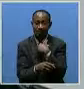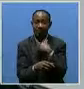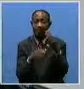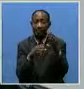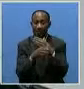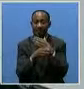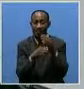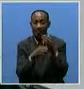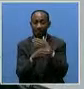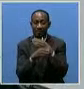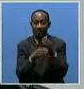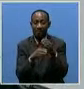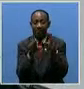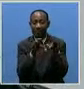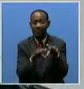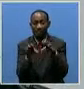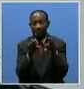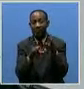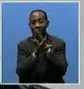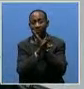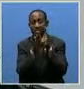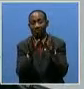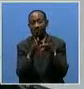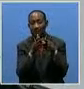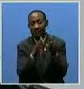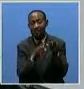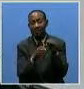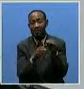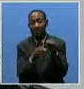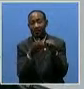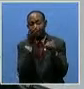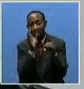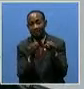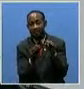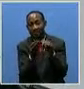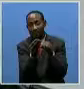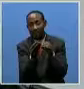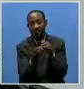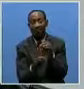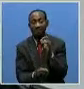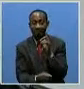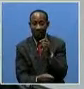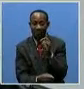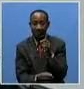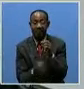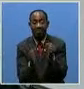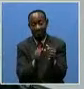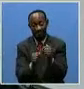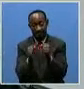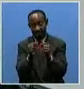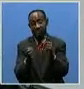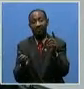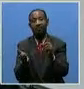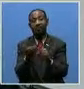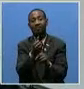business activities so they can pay you a backhander. The system will catch you.